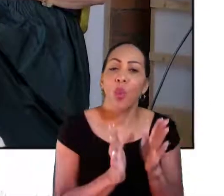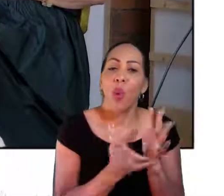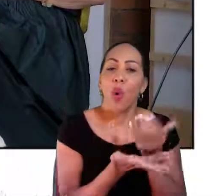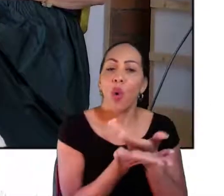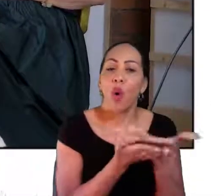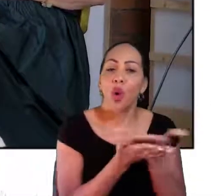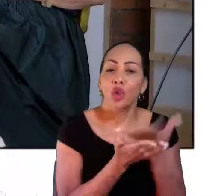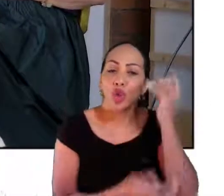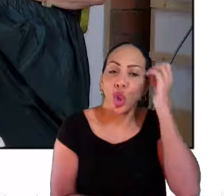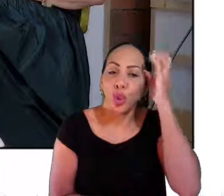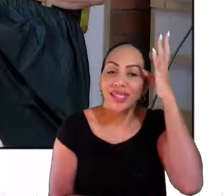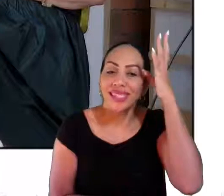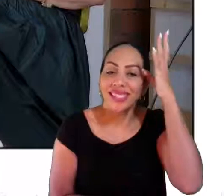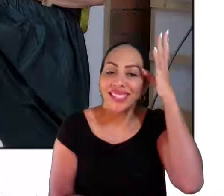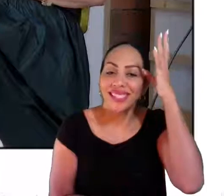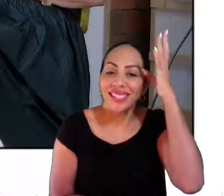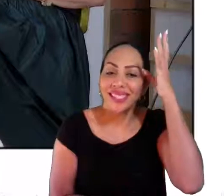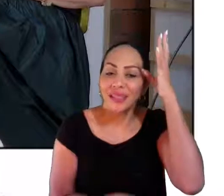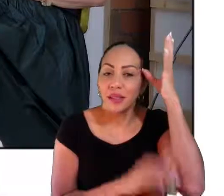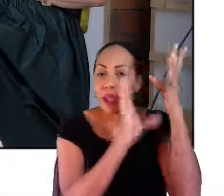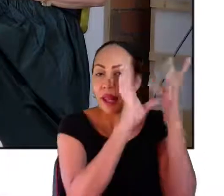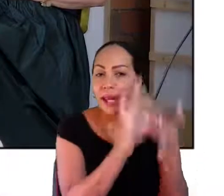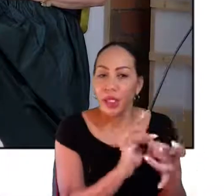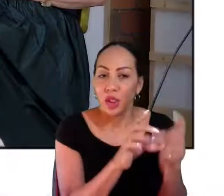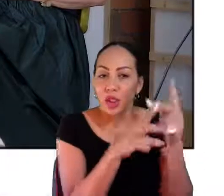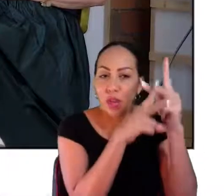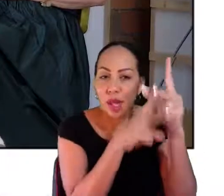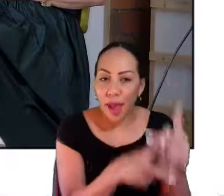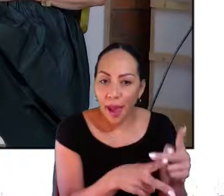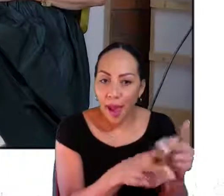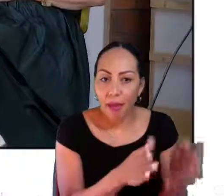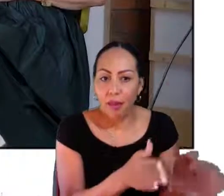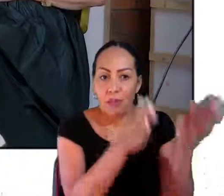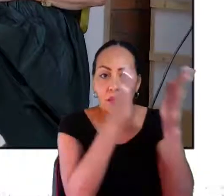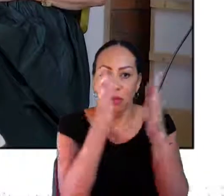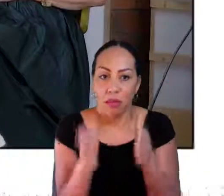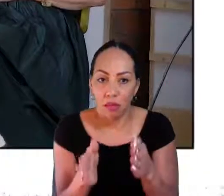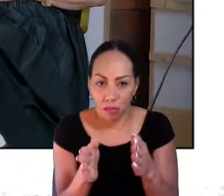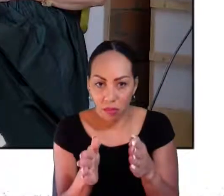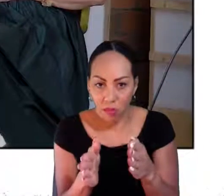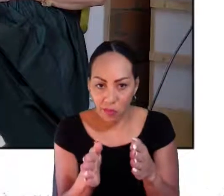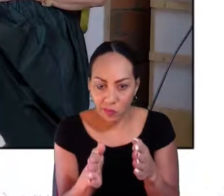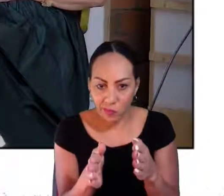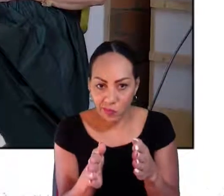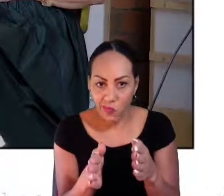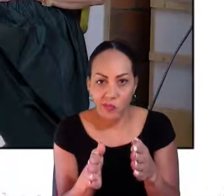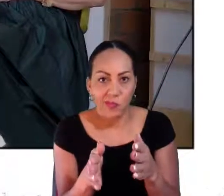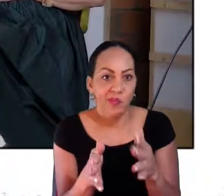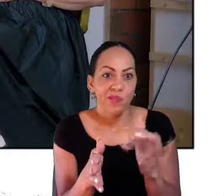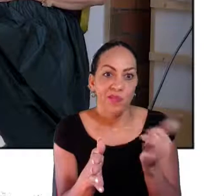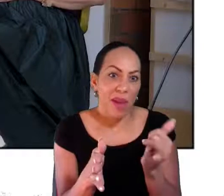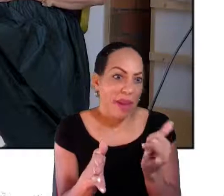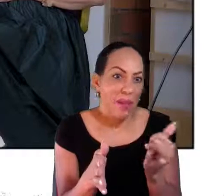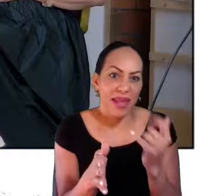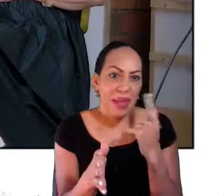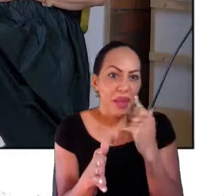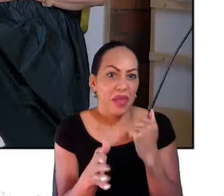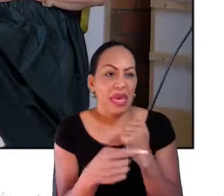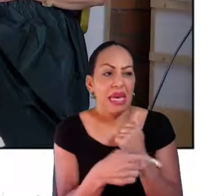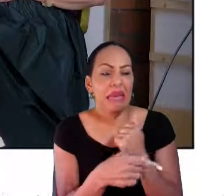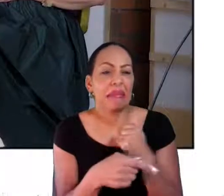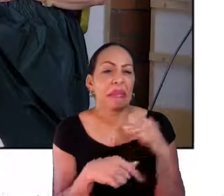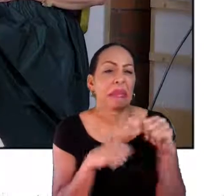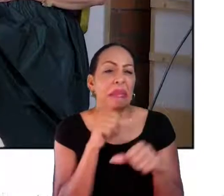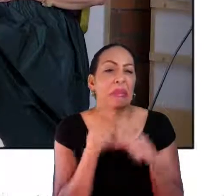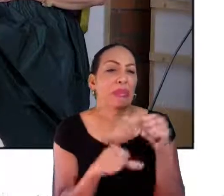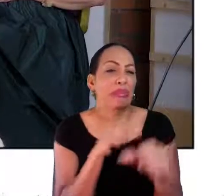had people that had been through application processes, and maybe they weren't the best processes that they'd been involved in, and they'd been quite upset